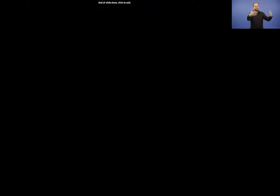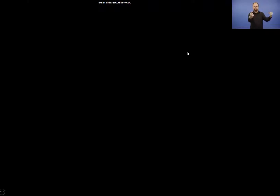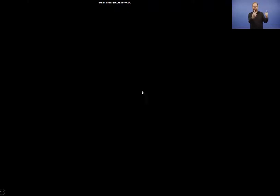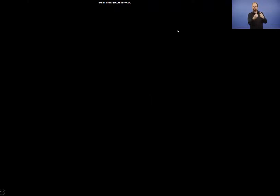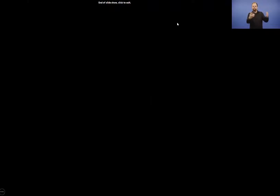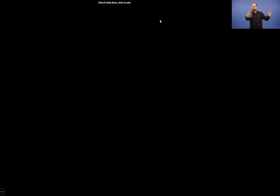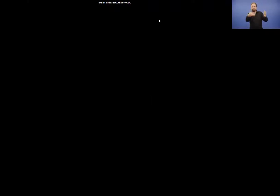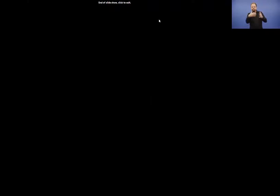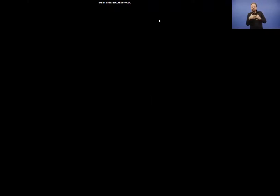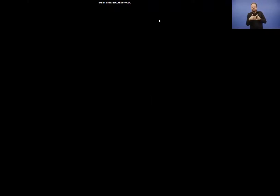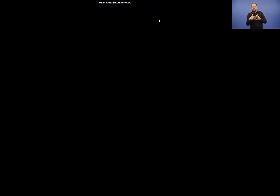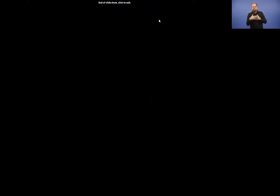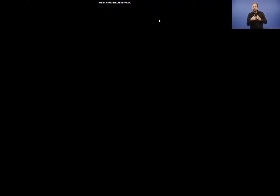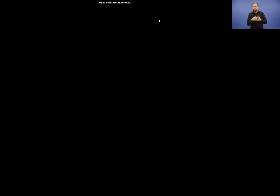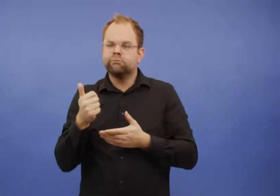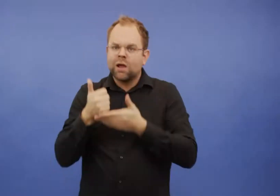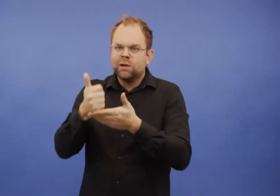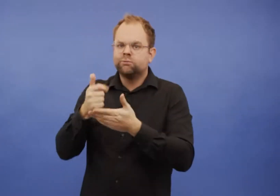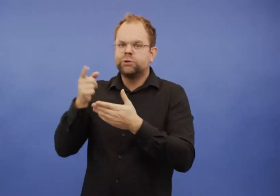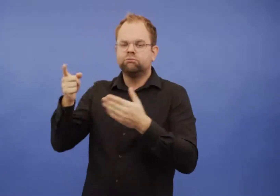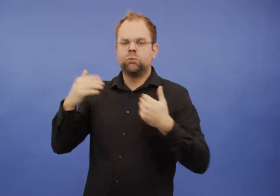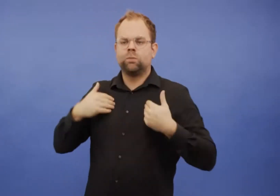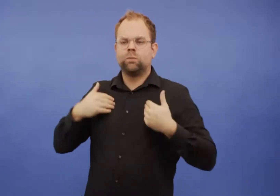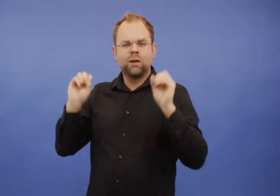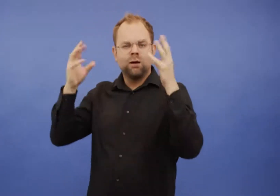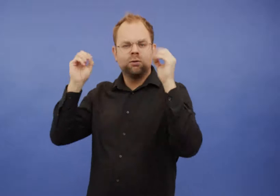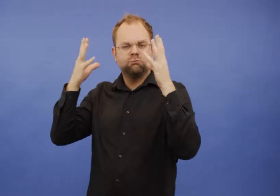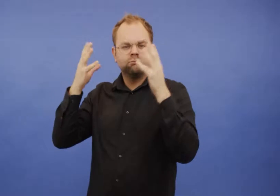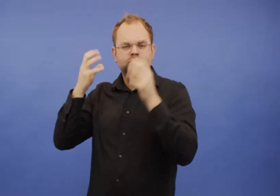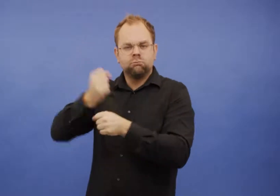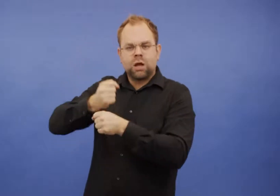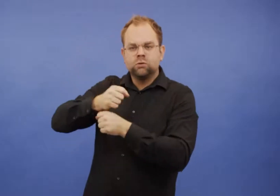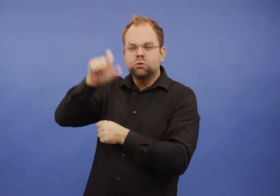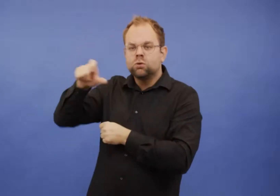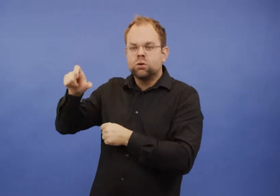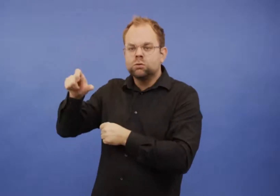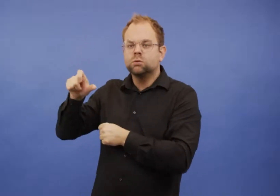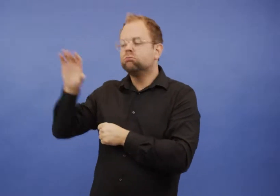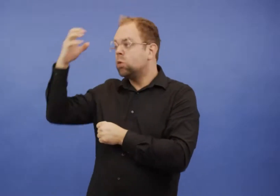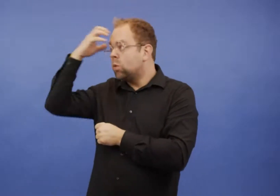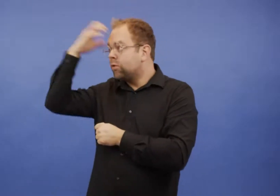For more information about the report and the full report, follow up on the social